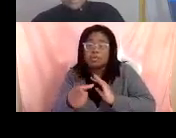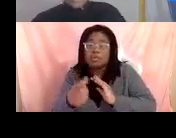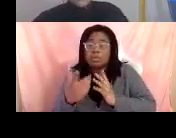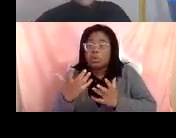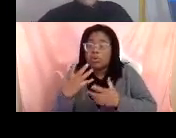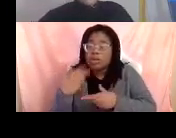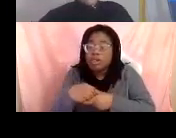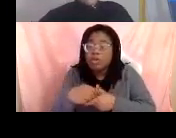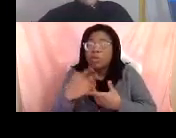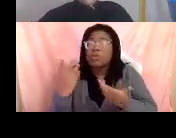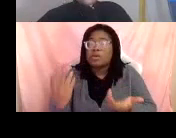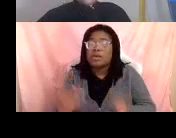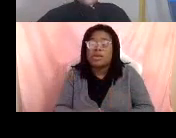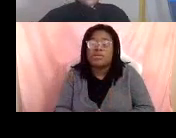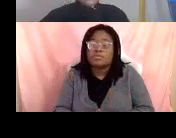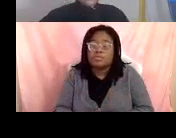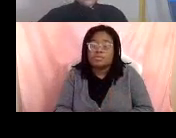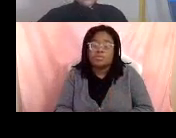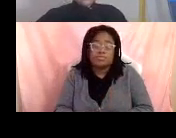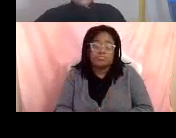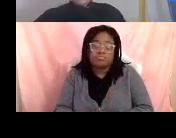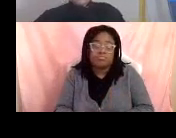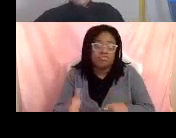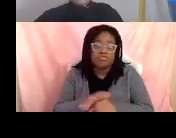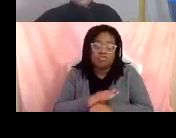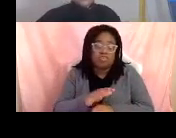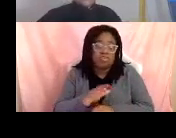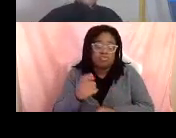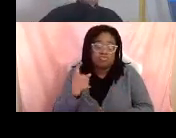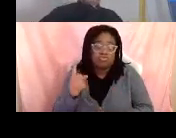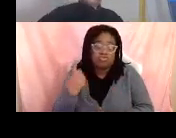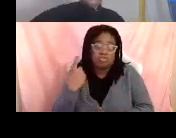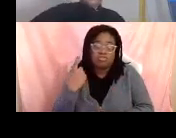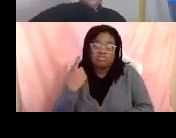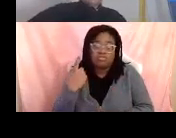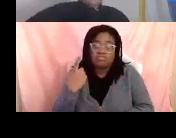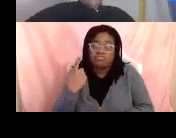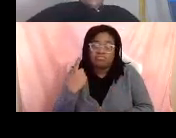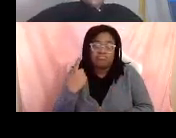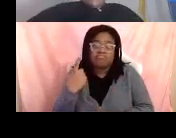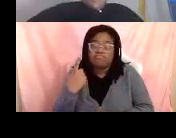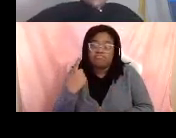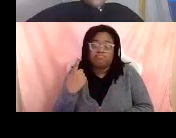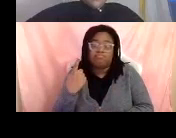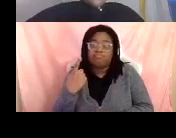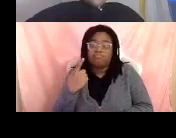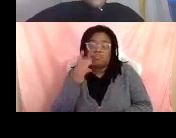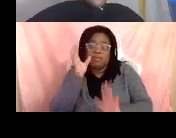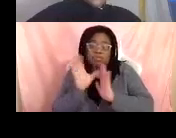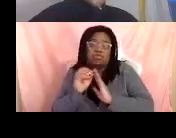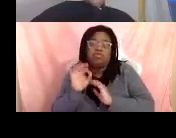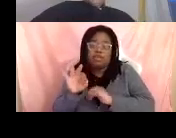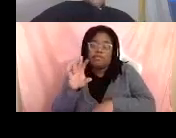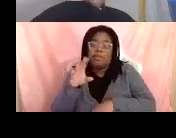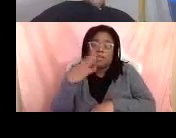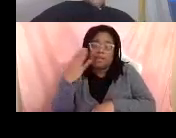included, but just overall taking in the whole image of Black and yellow. We